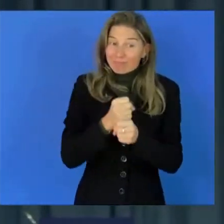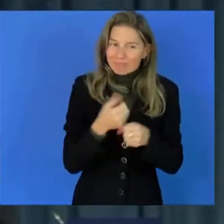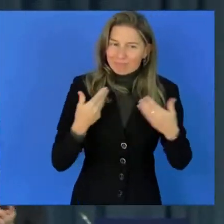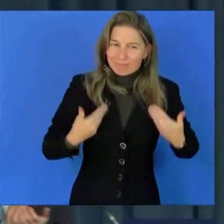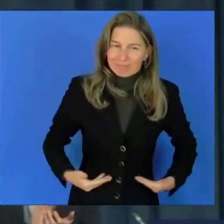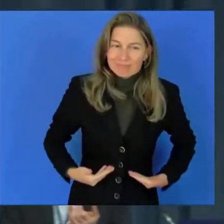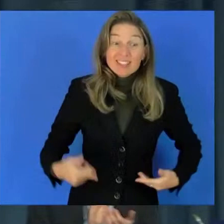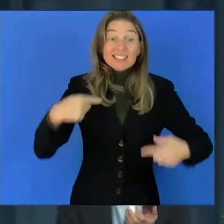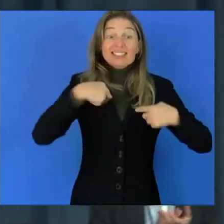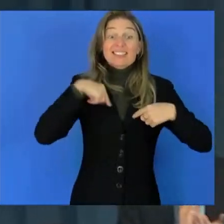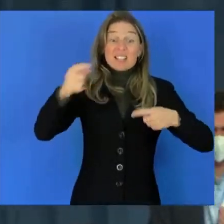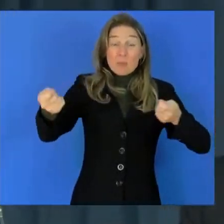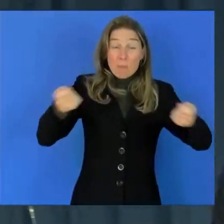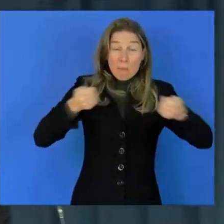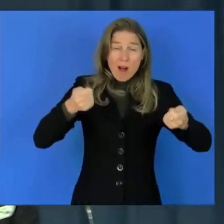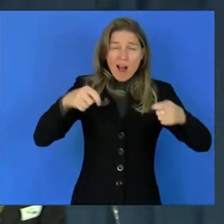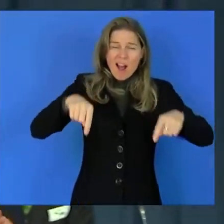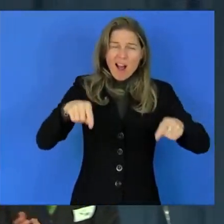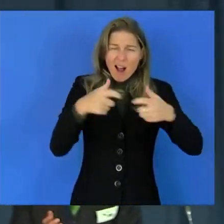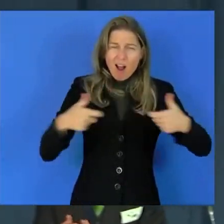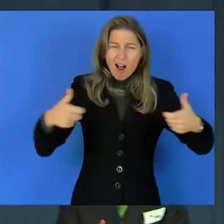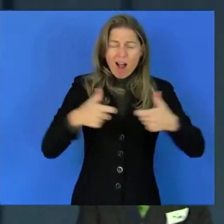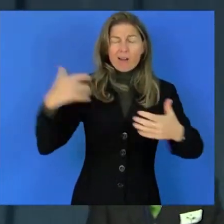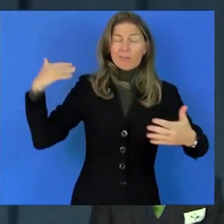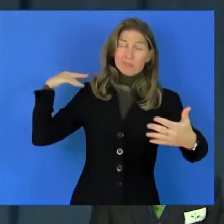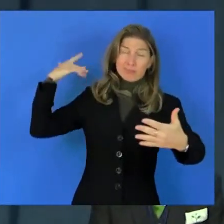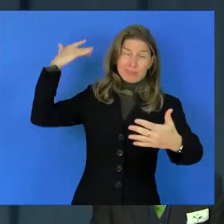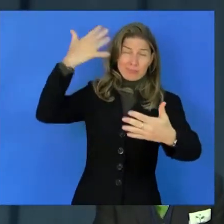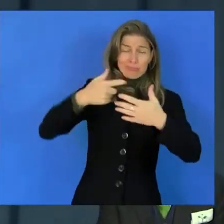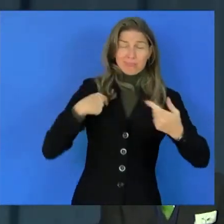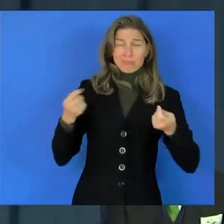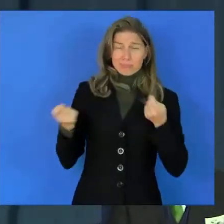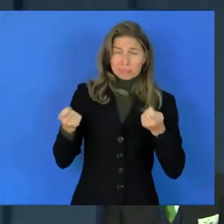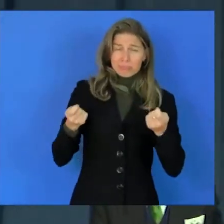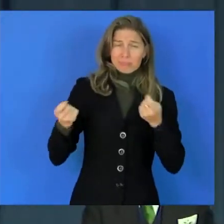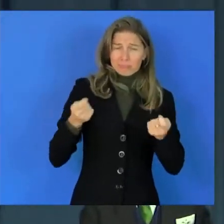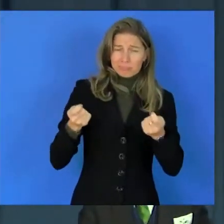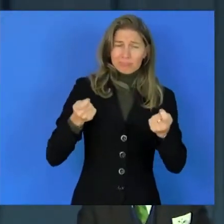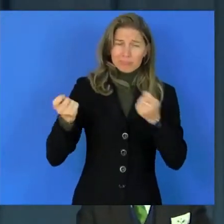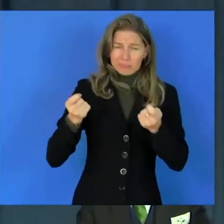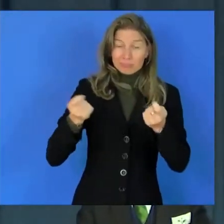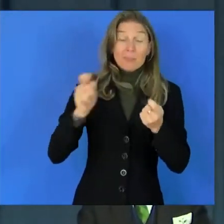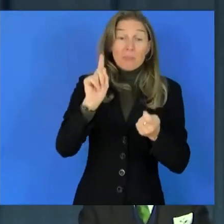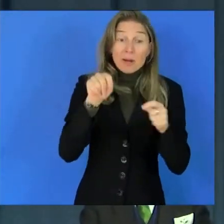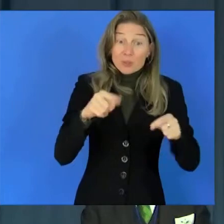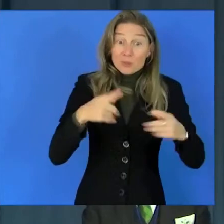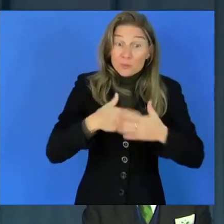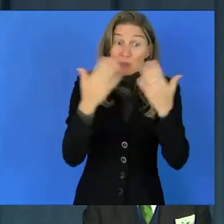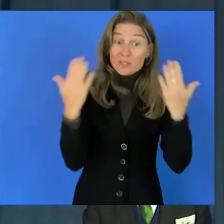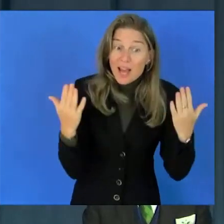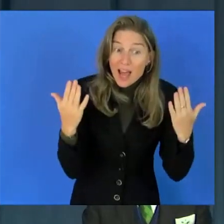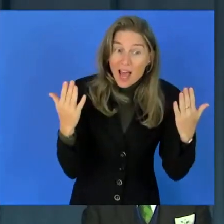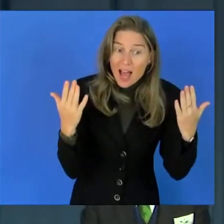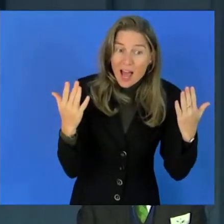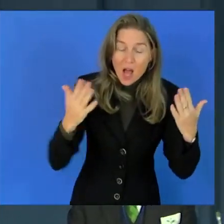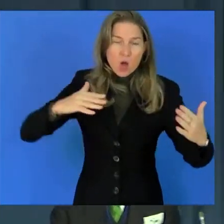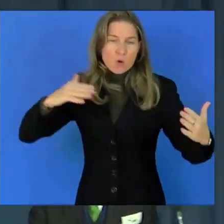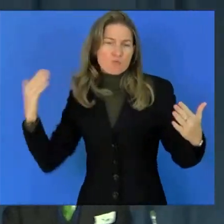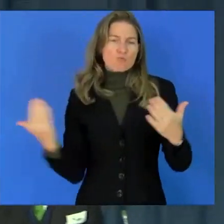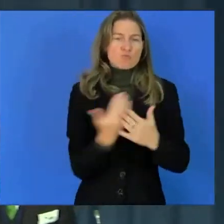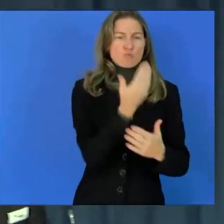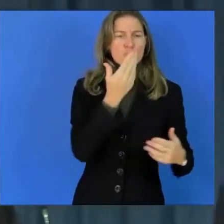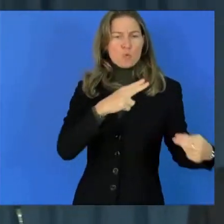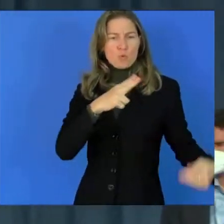conference for a long time. But today, I add a new label. I'm Zero